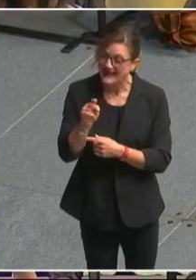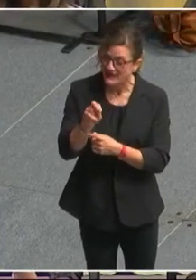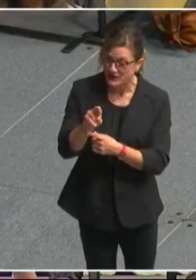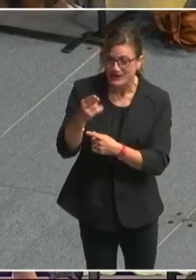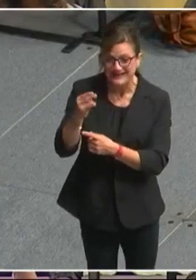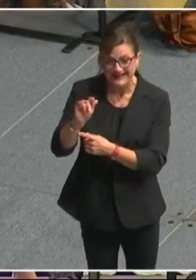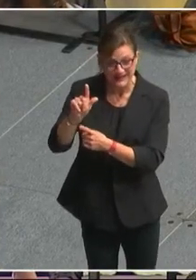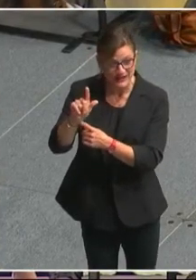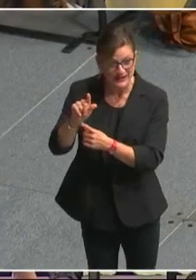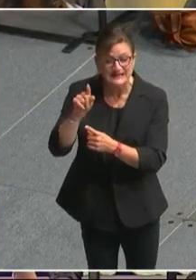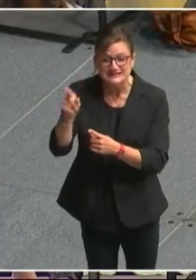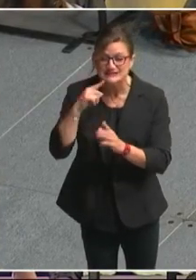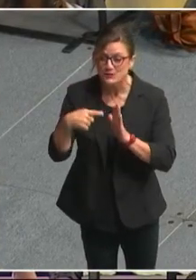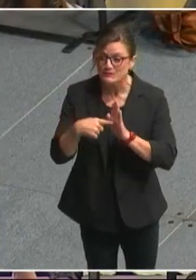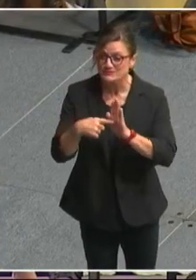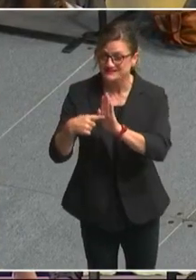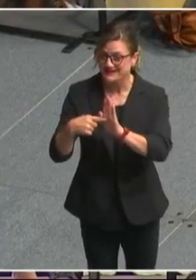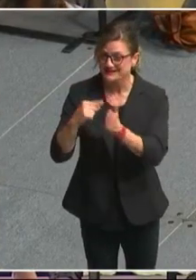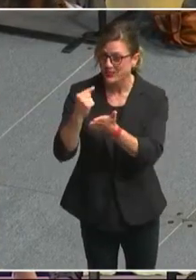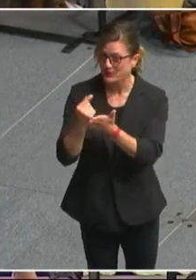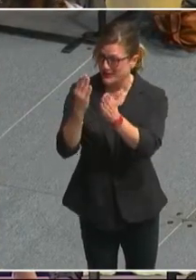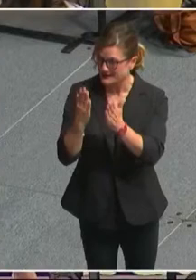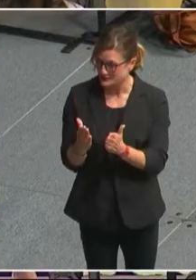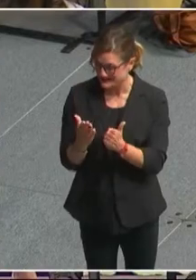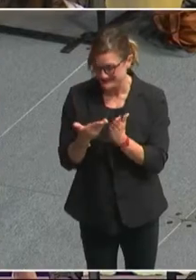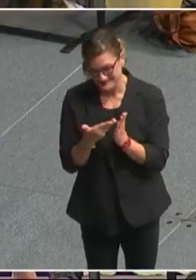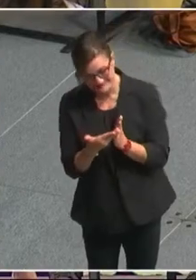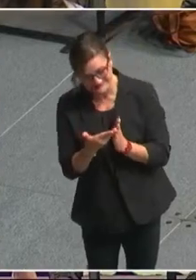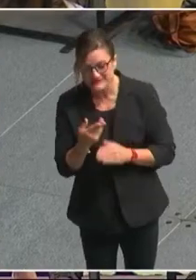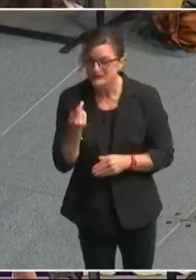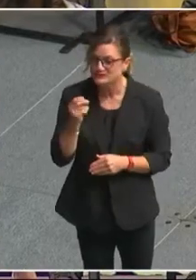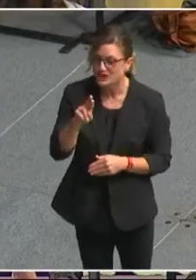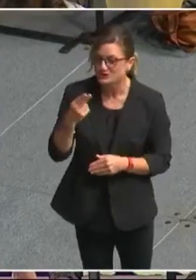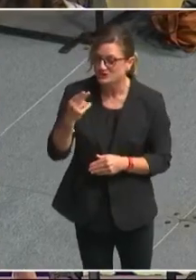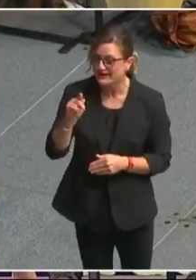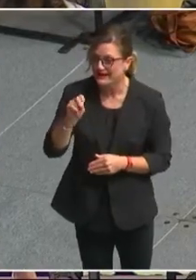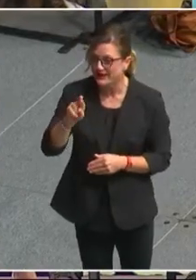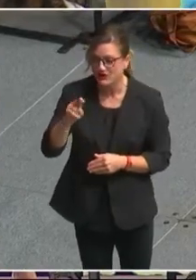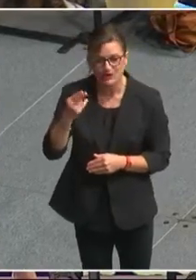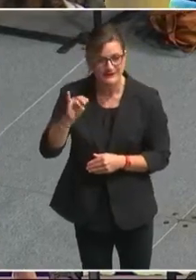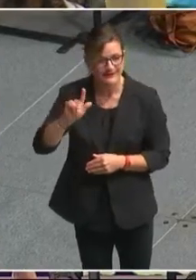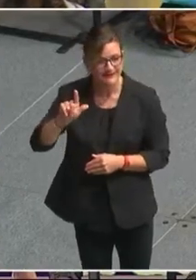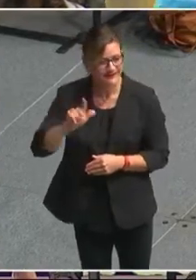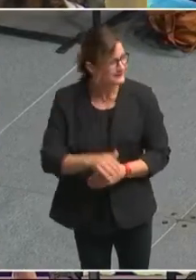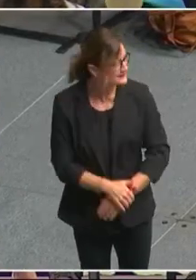she will present the graduates. Dr. Hill?